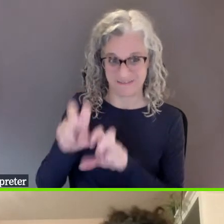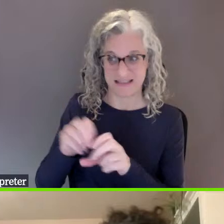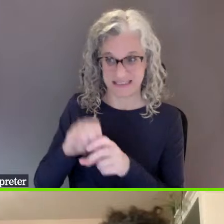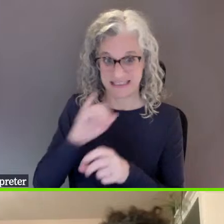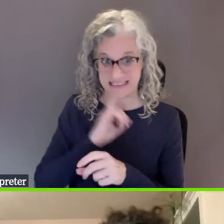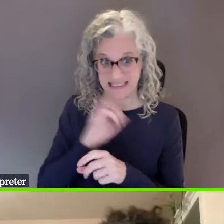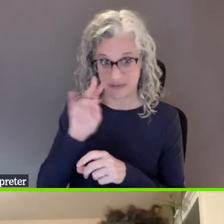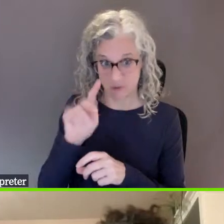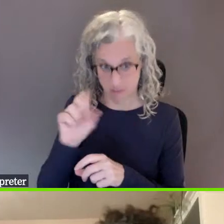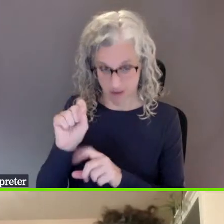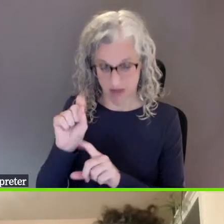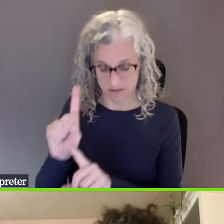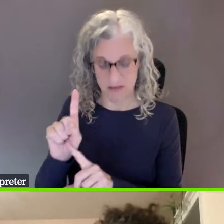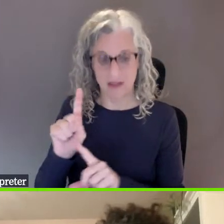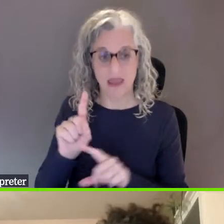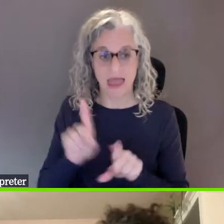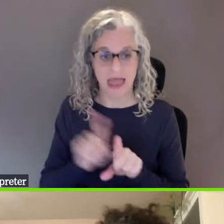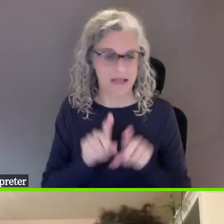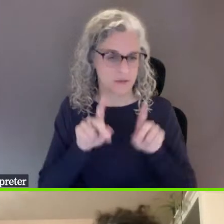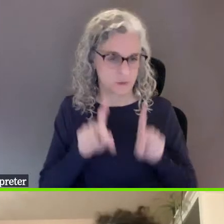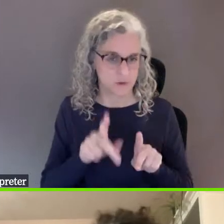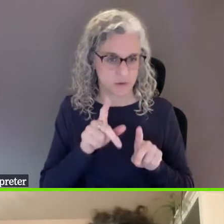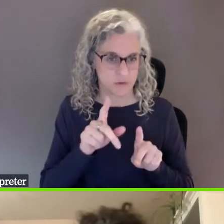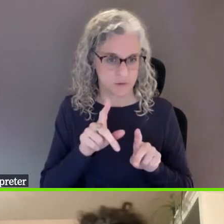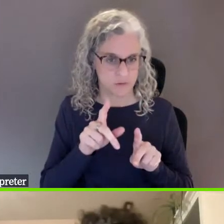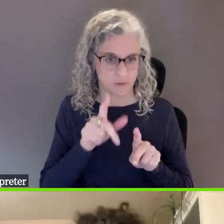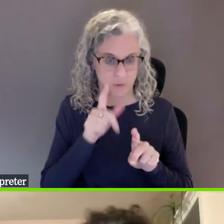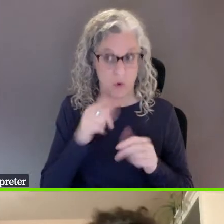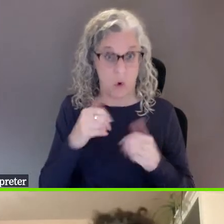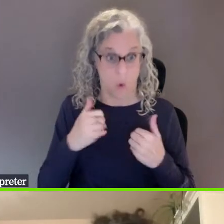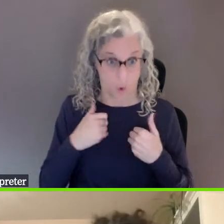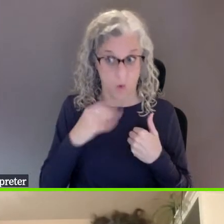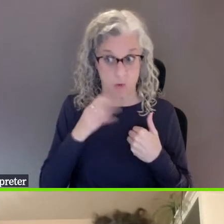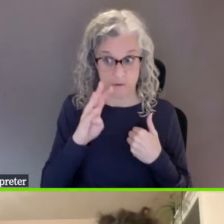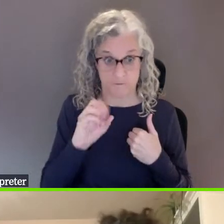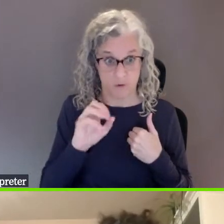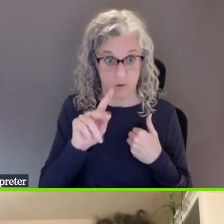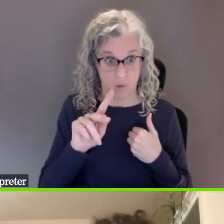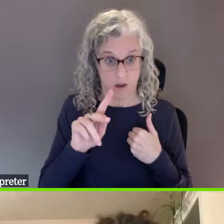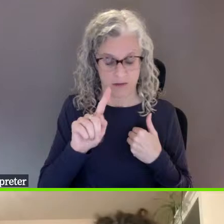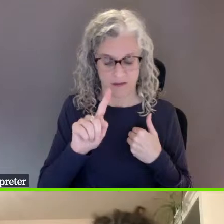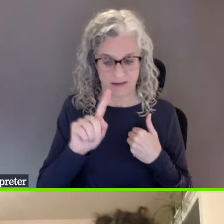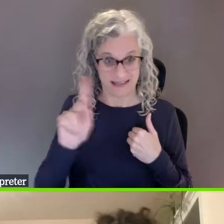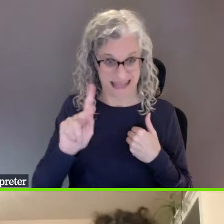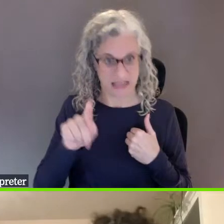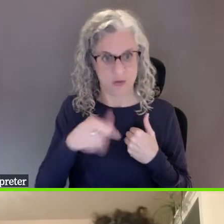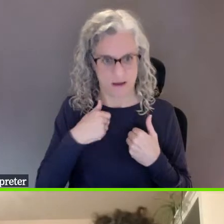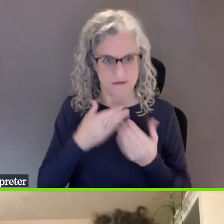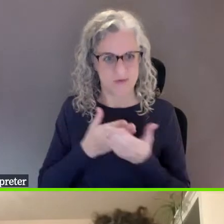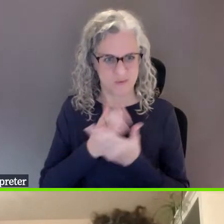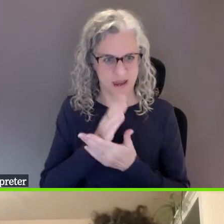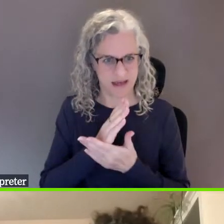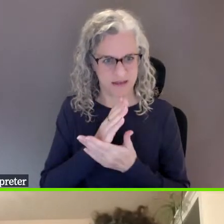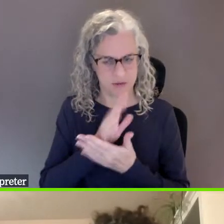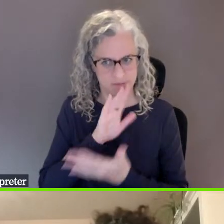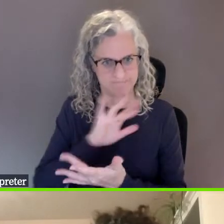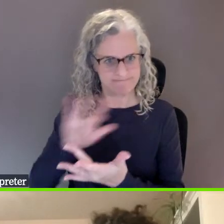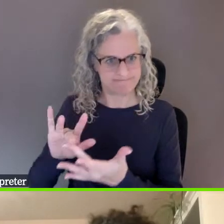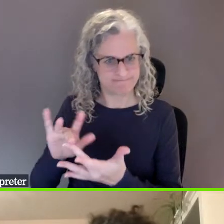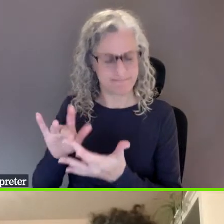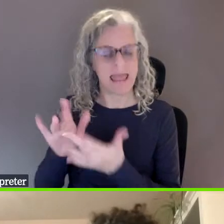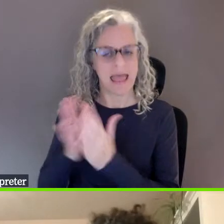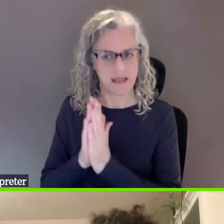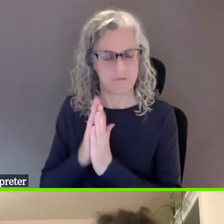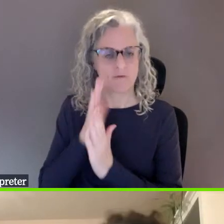someone who is like the owner of the 401k, you do have the right to reach out with a request for